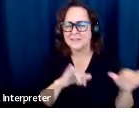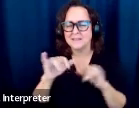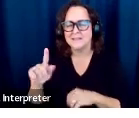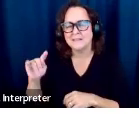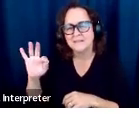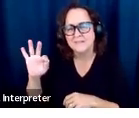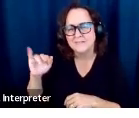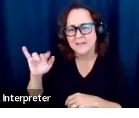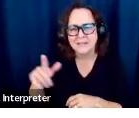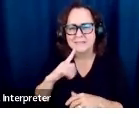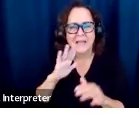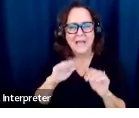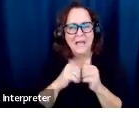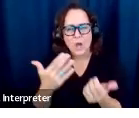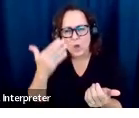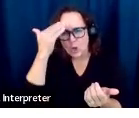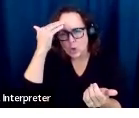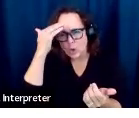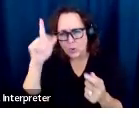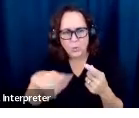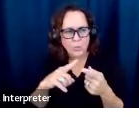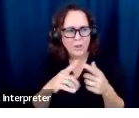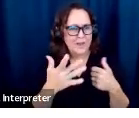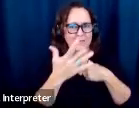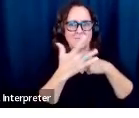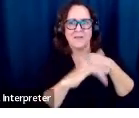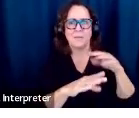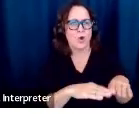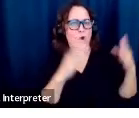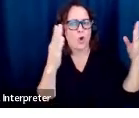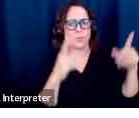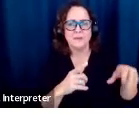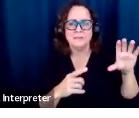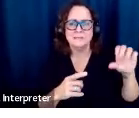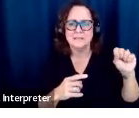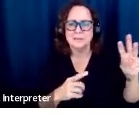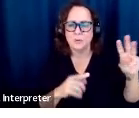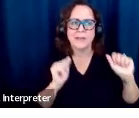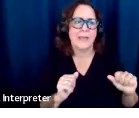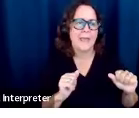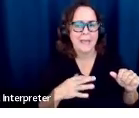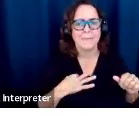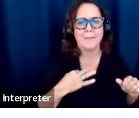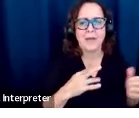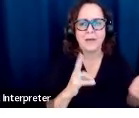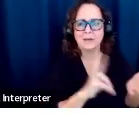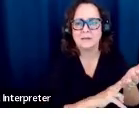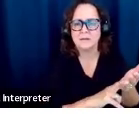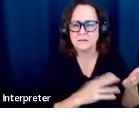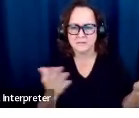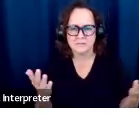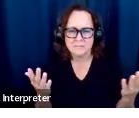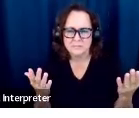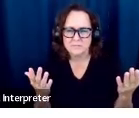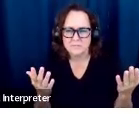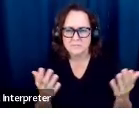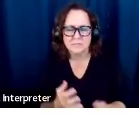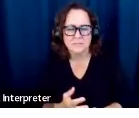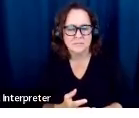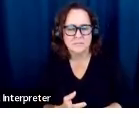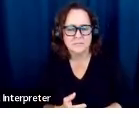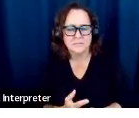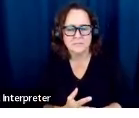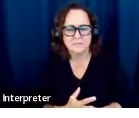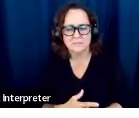how will people know when a space opens on the CSW and they're able to access services. So, Elian,